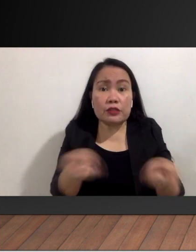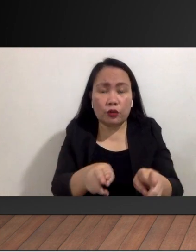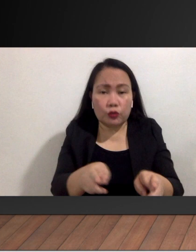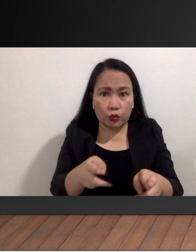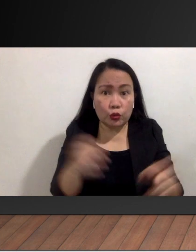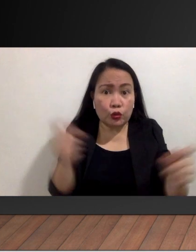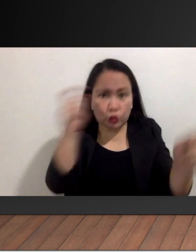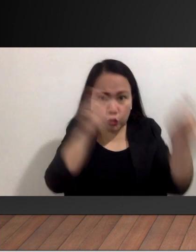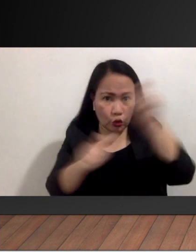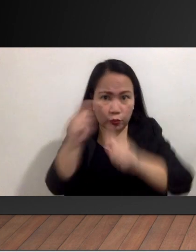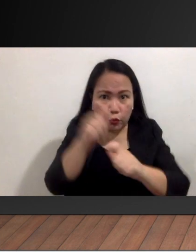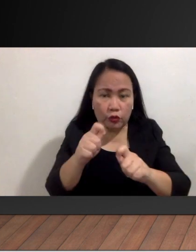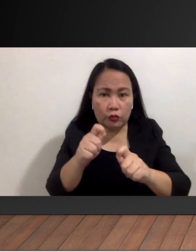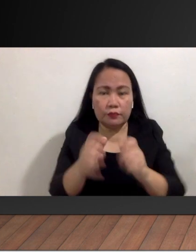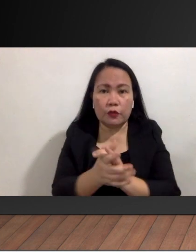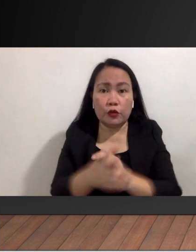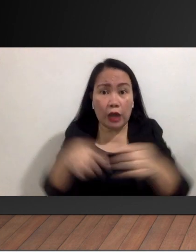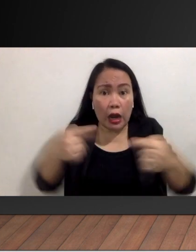disrespectful.